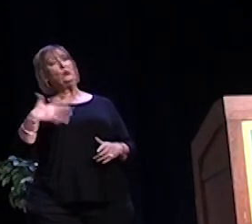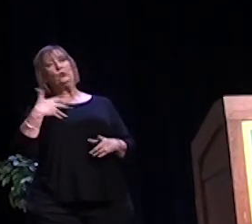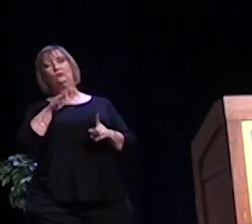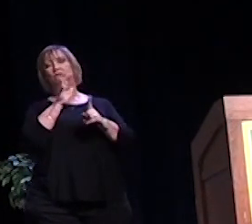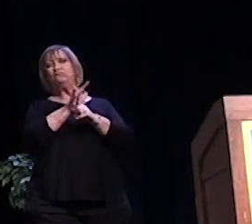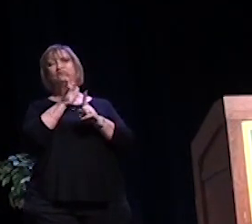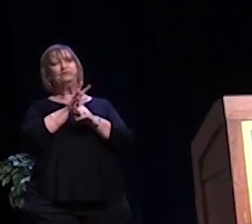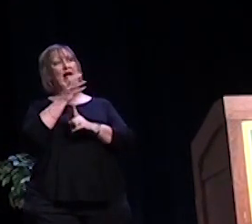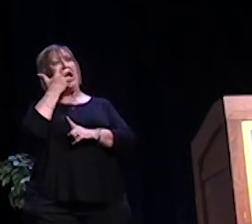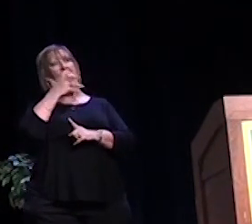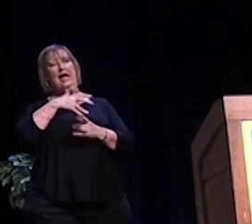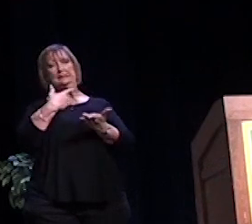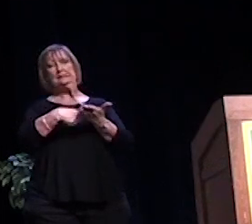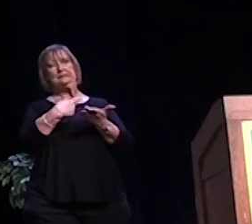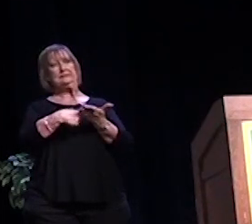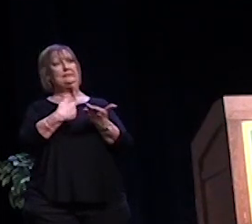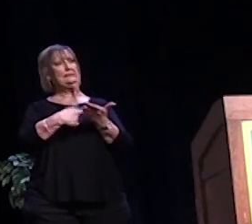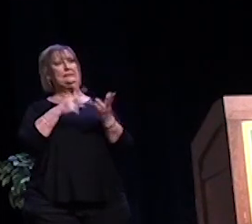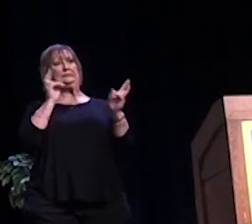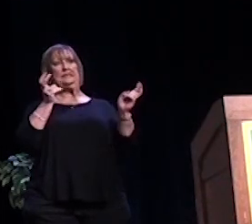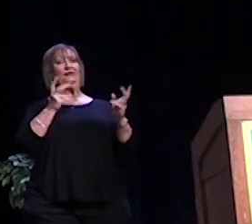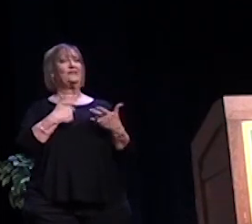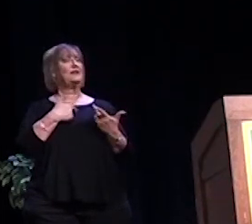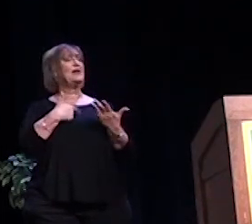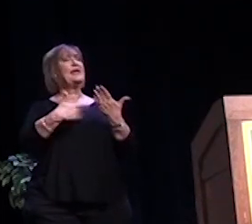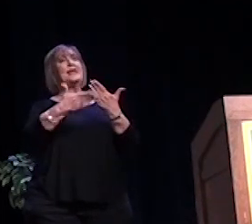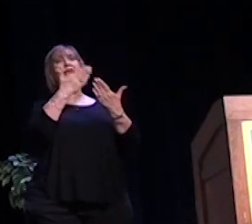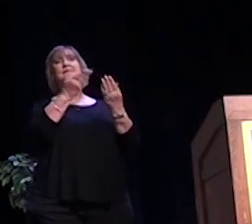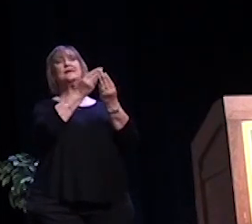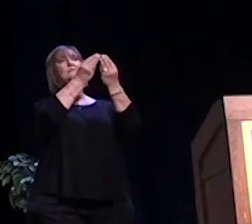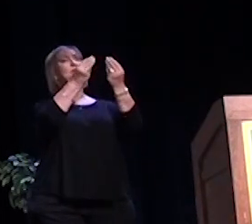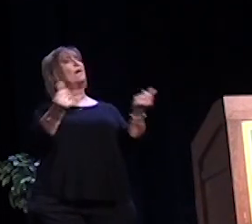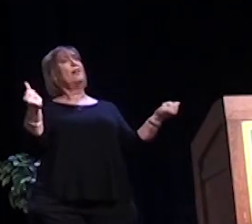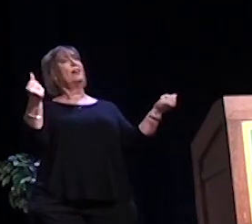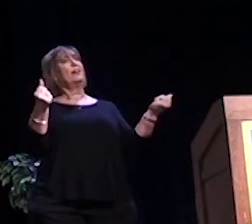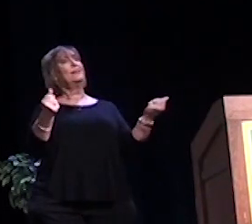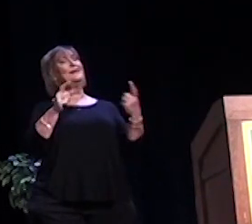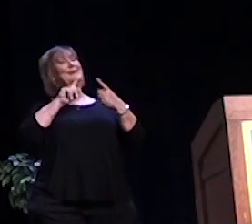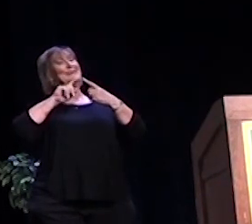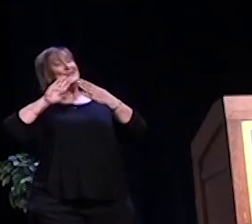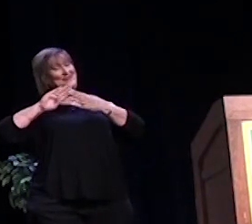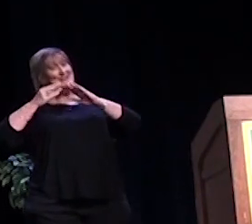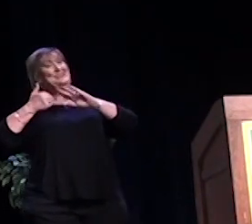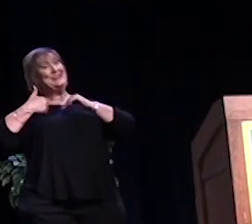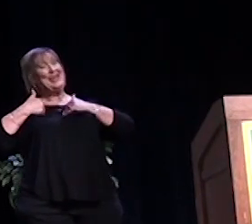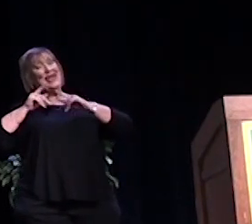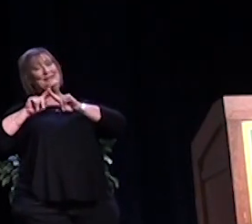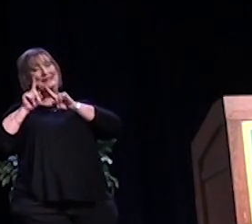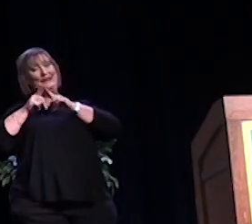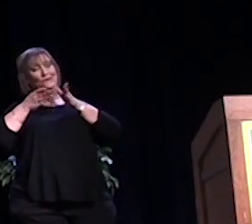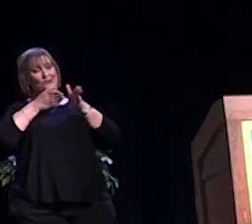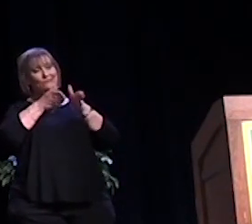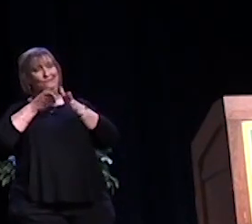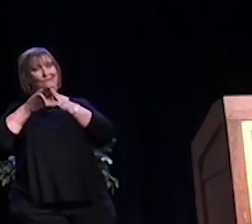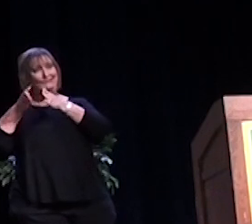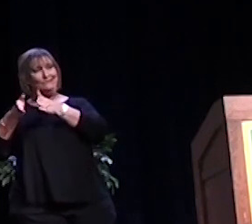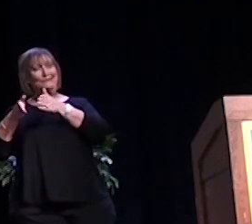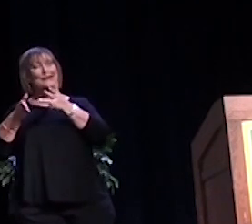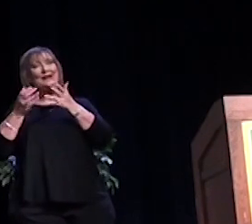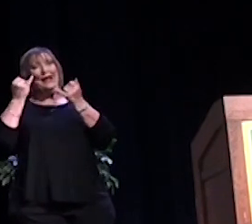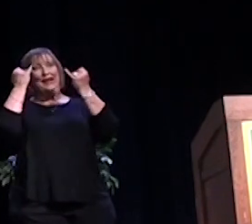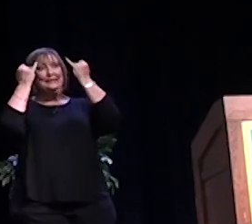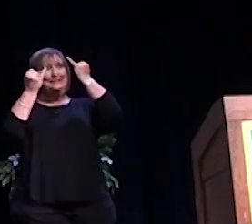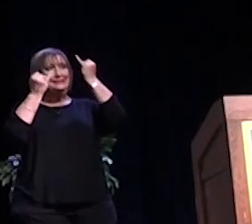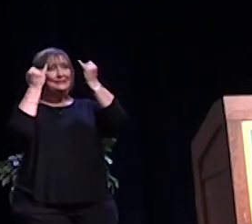now. There is no silver bullet, but we have a pretty comprehensive strategy. We have several strategies in our strategic housing implementation plan that